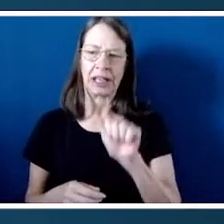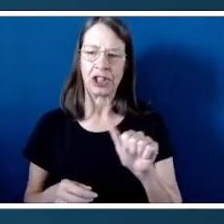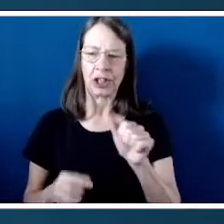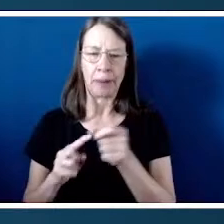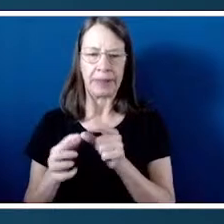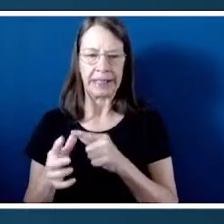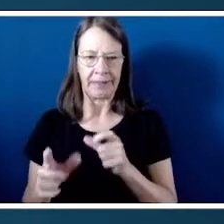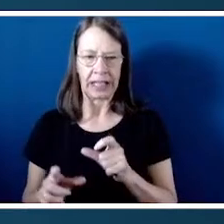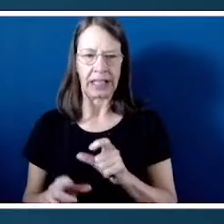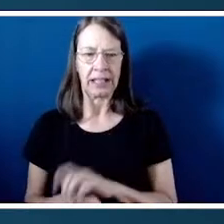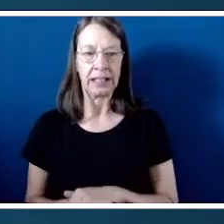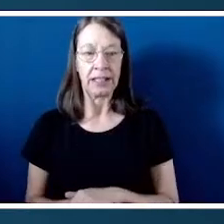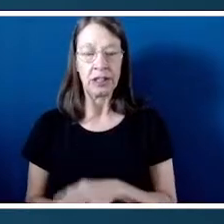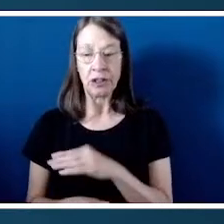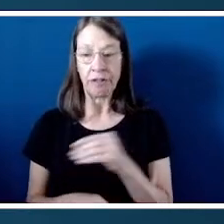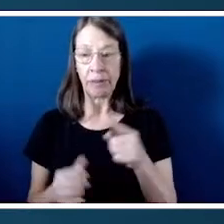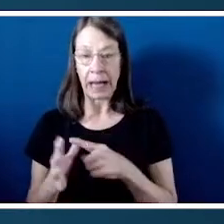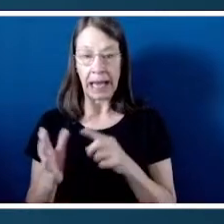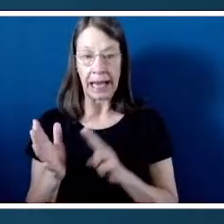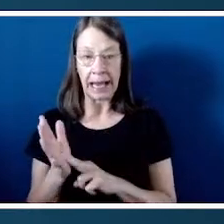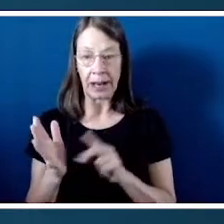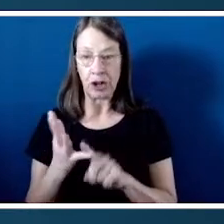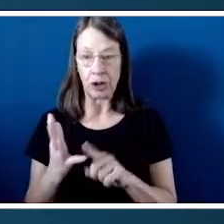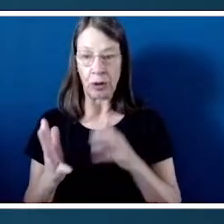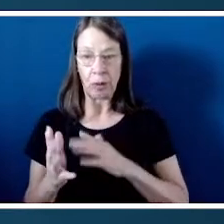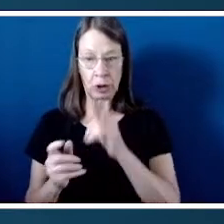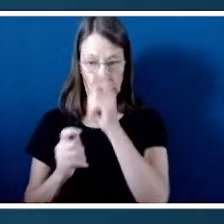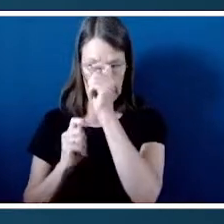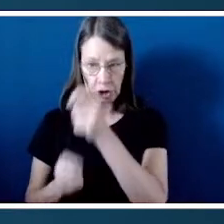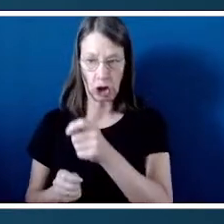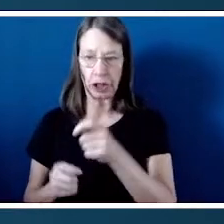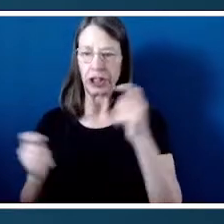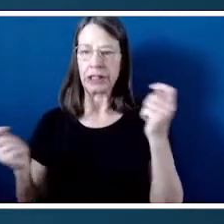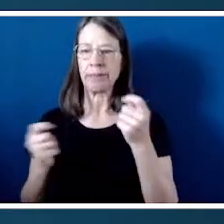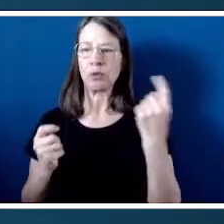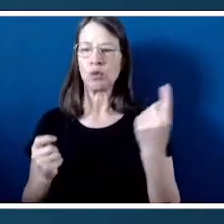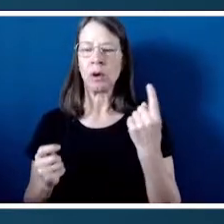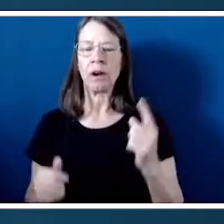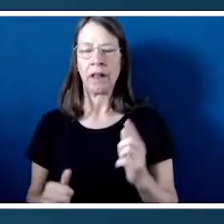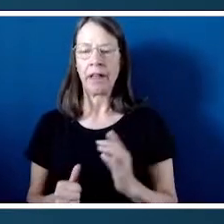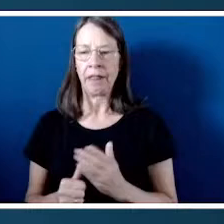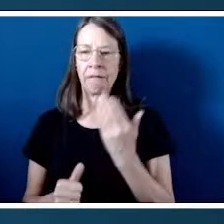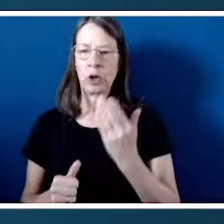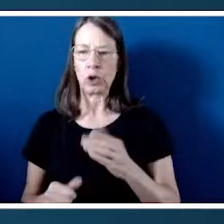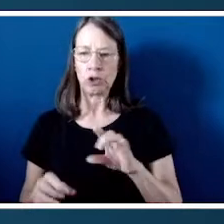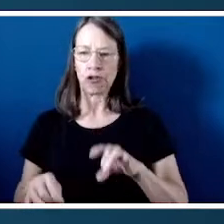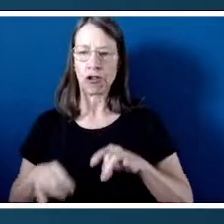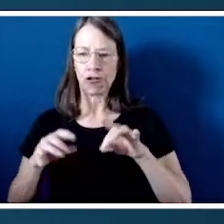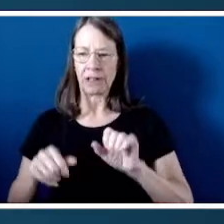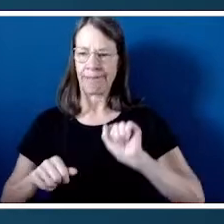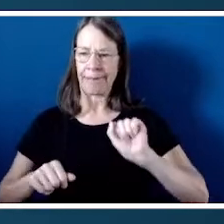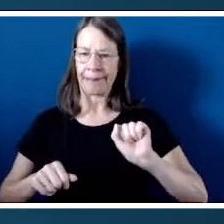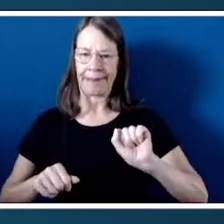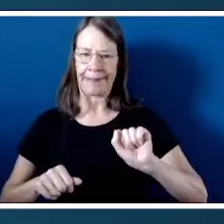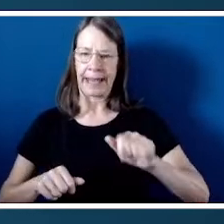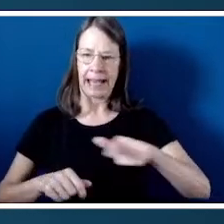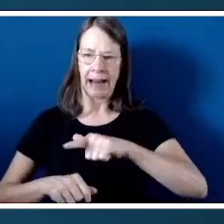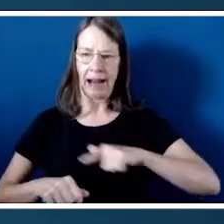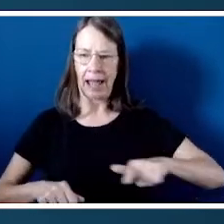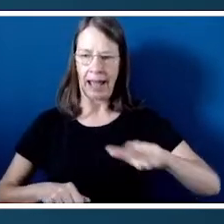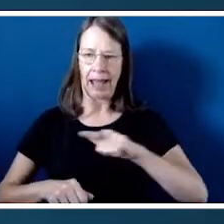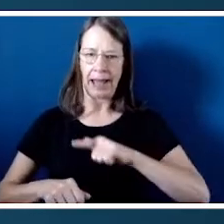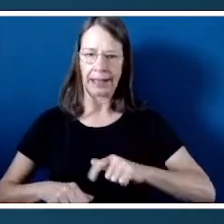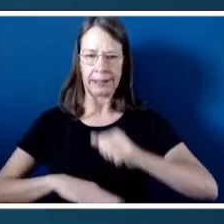would like to acknowledge and celebrate the first Australians on whose traditional lands we meet and pay respect to their